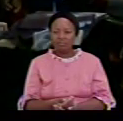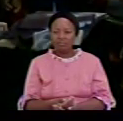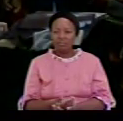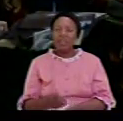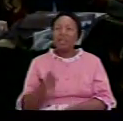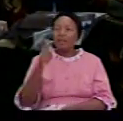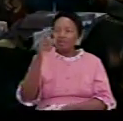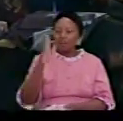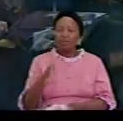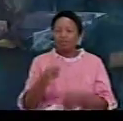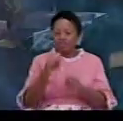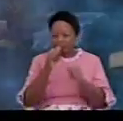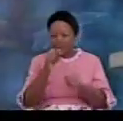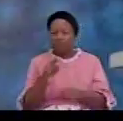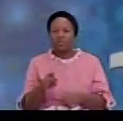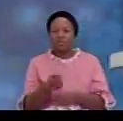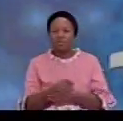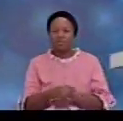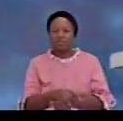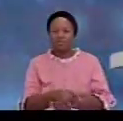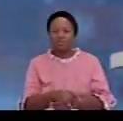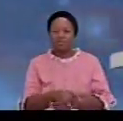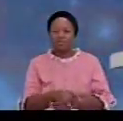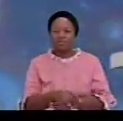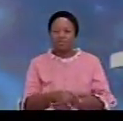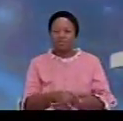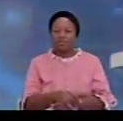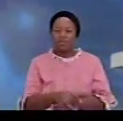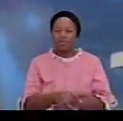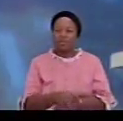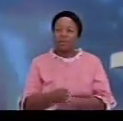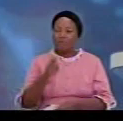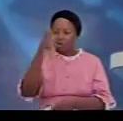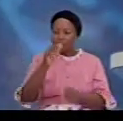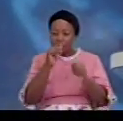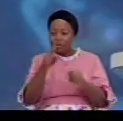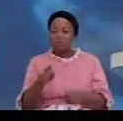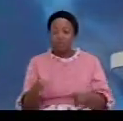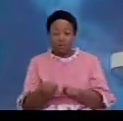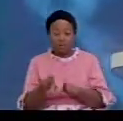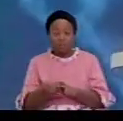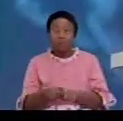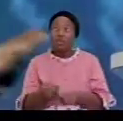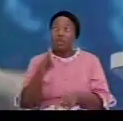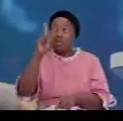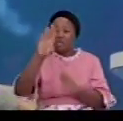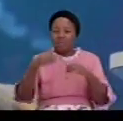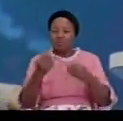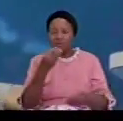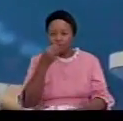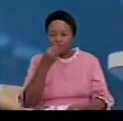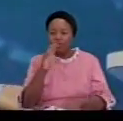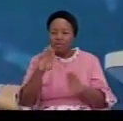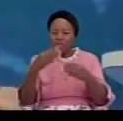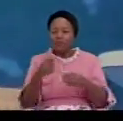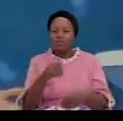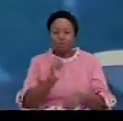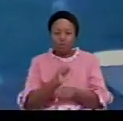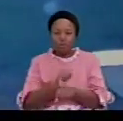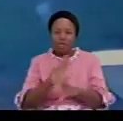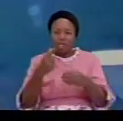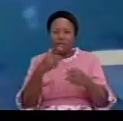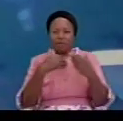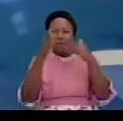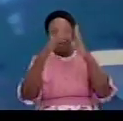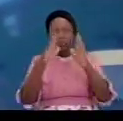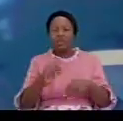God blesses you. He gives you food. He gives you work. He gives you health. He